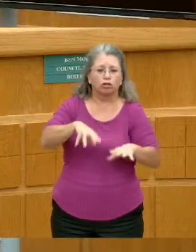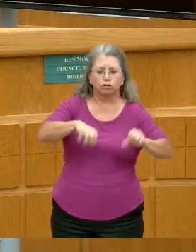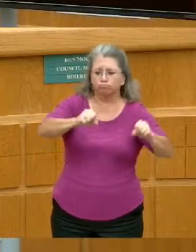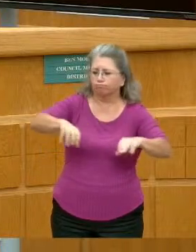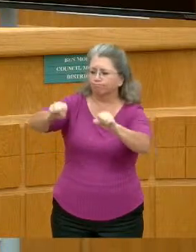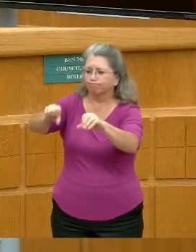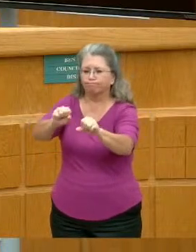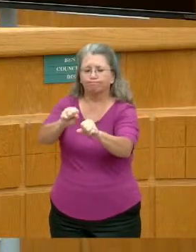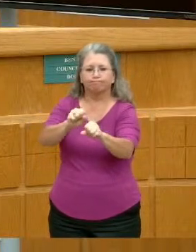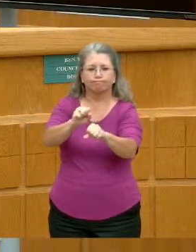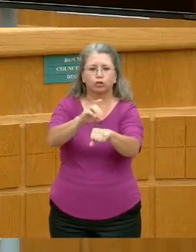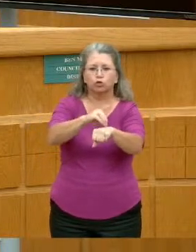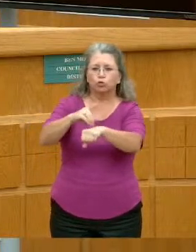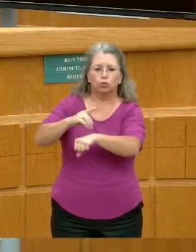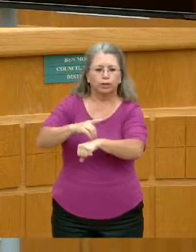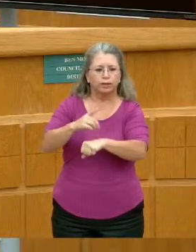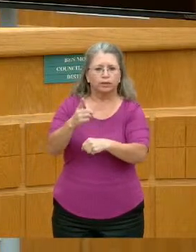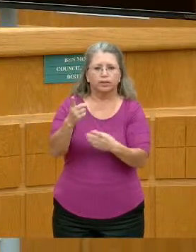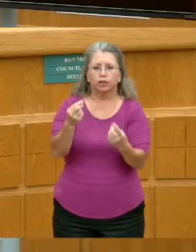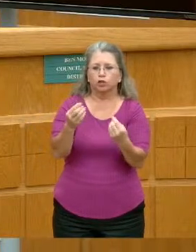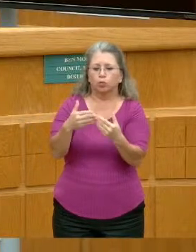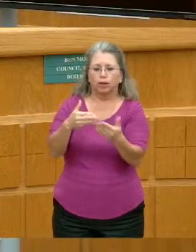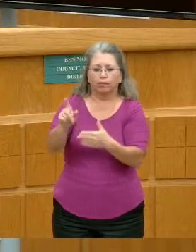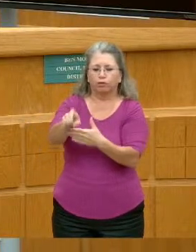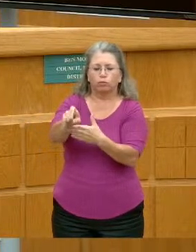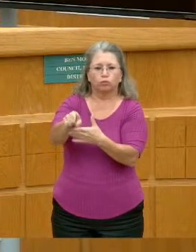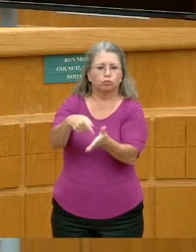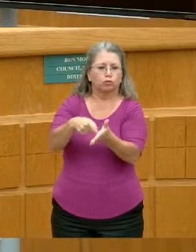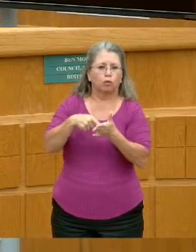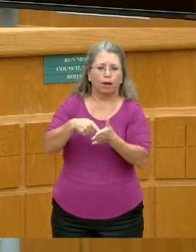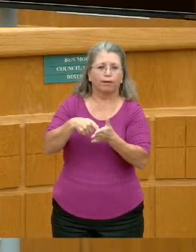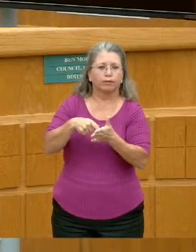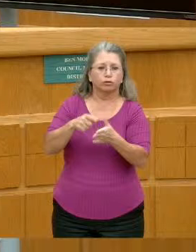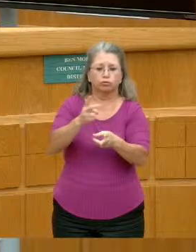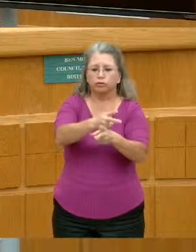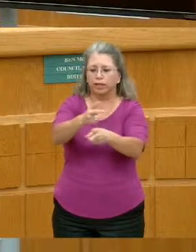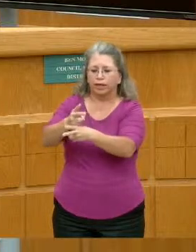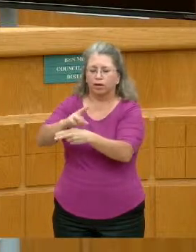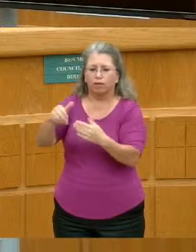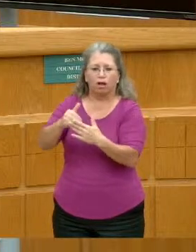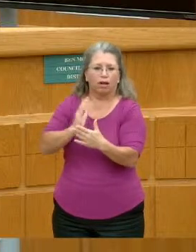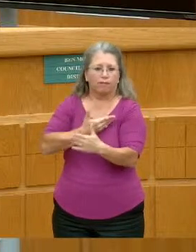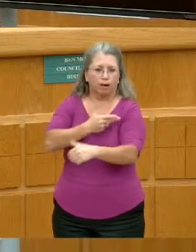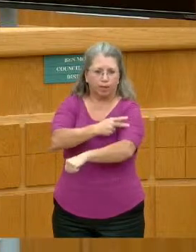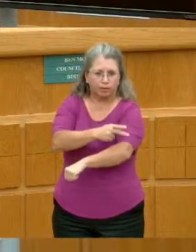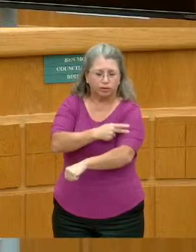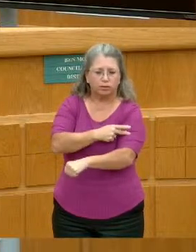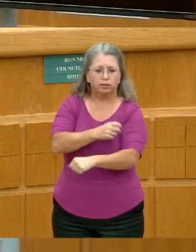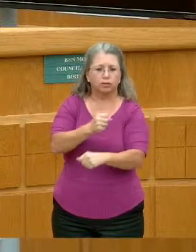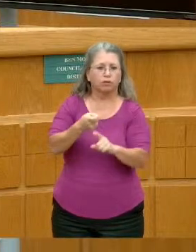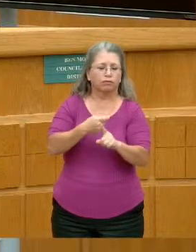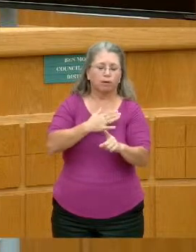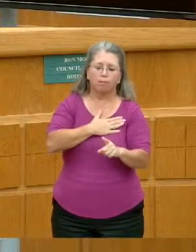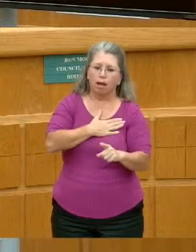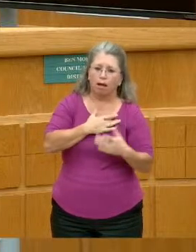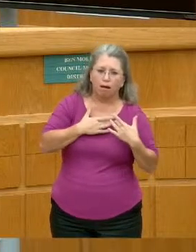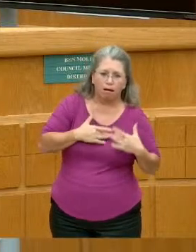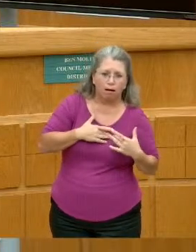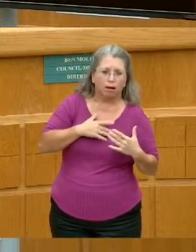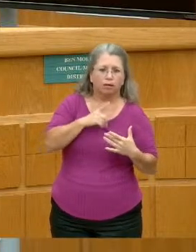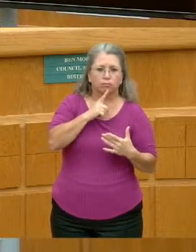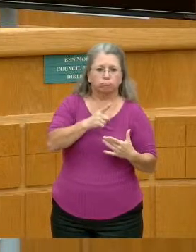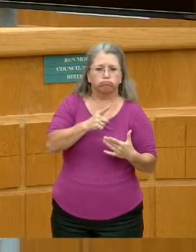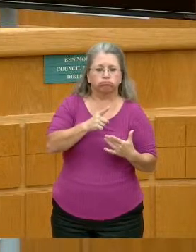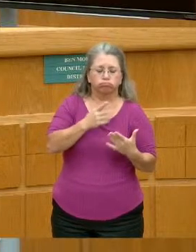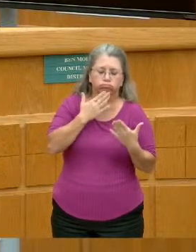care of our patients and the citizens that we serve. So from the bottom of my heart, I want to give a special